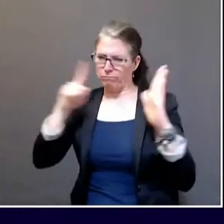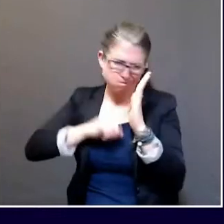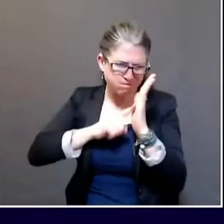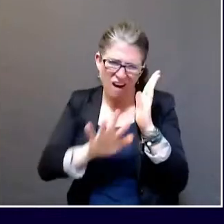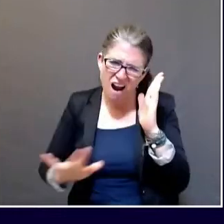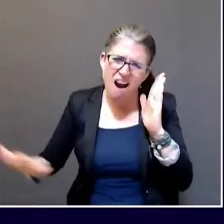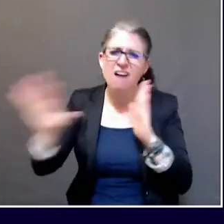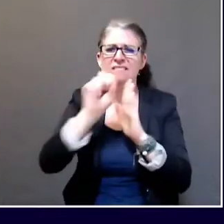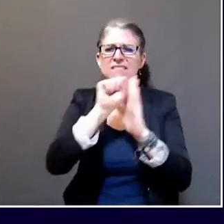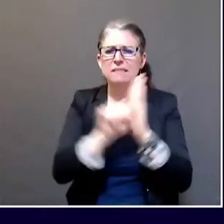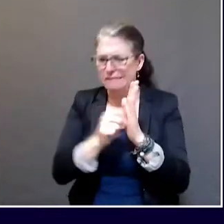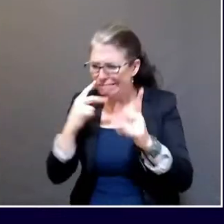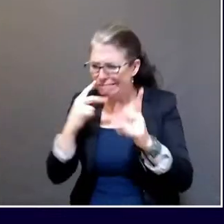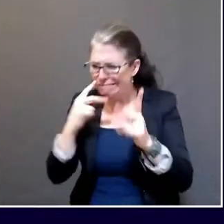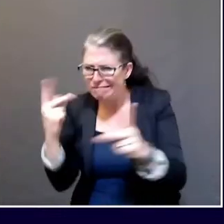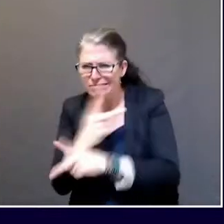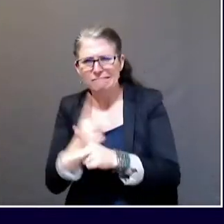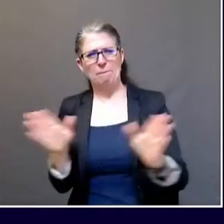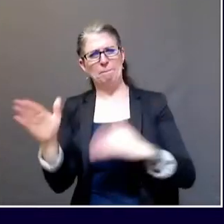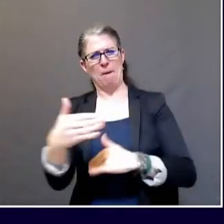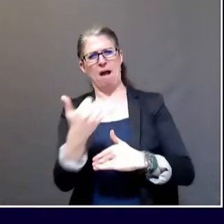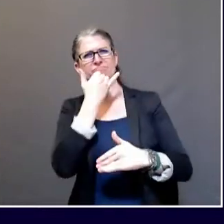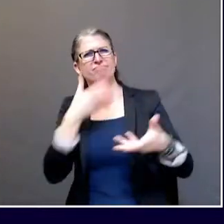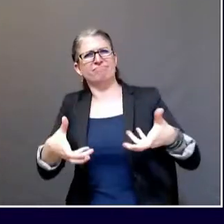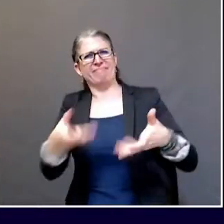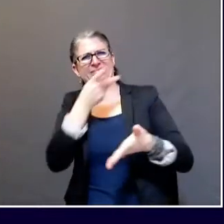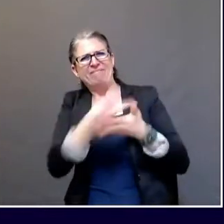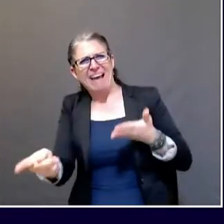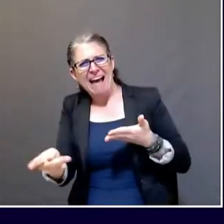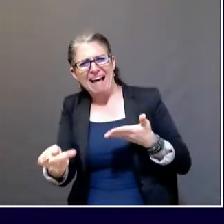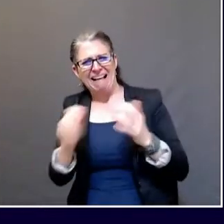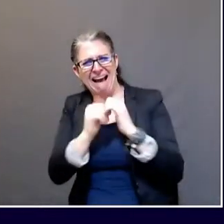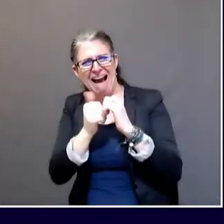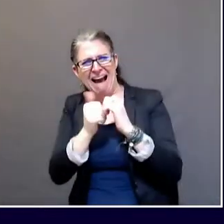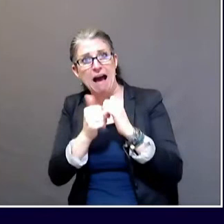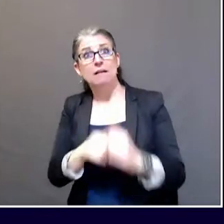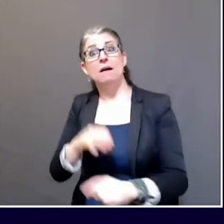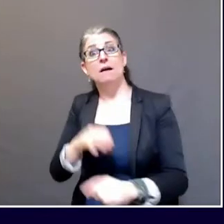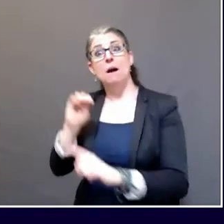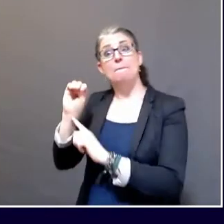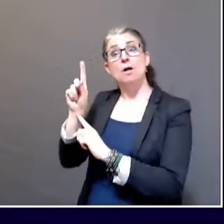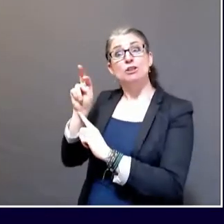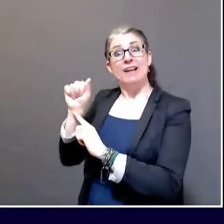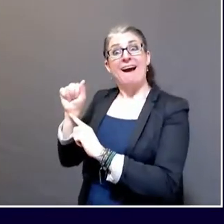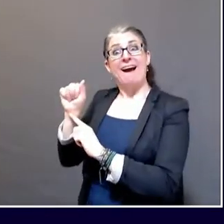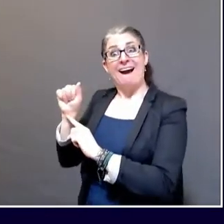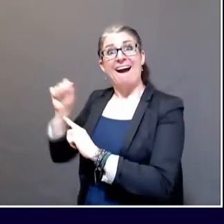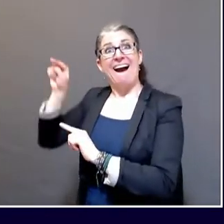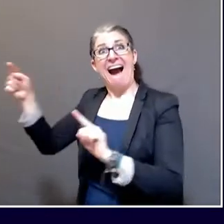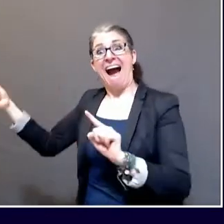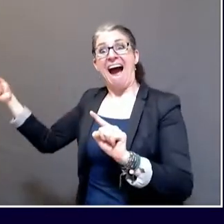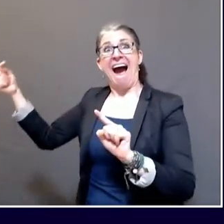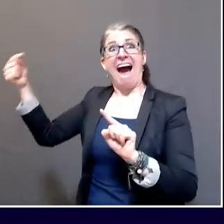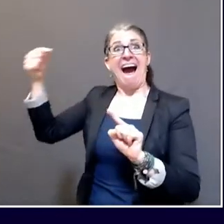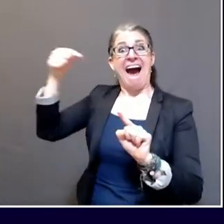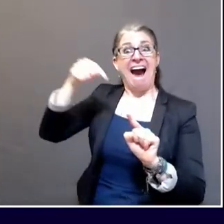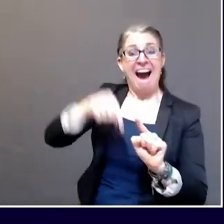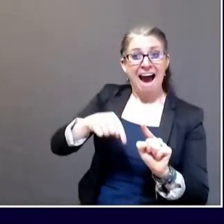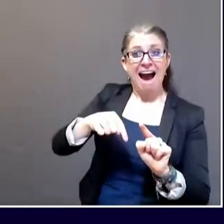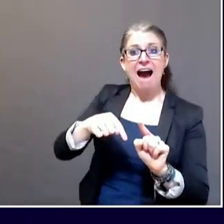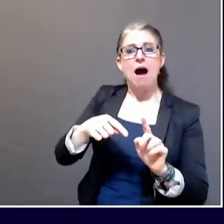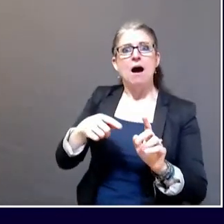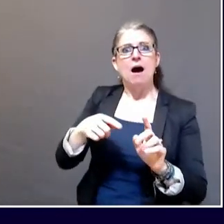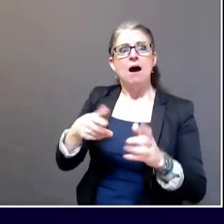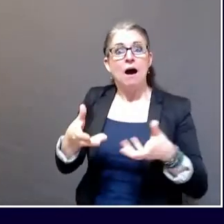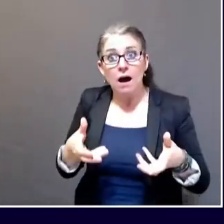shipping process, we will learn more about as that investigation by Operation Warp Speed unfolds. This was not